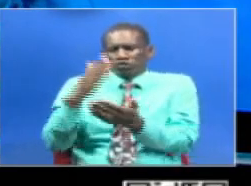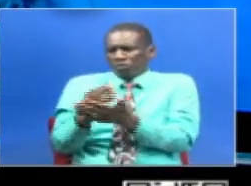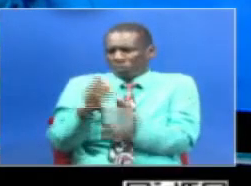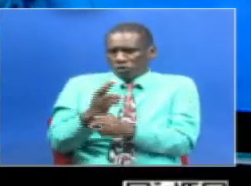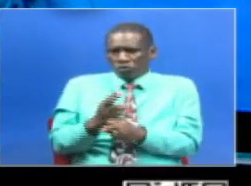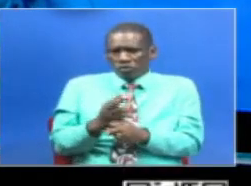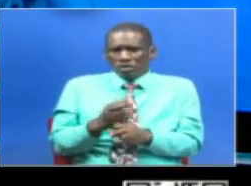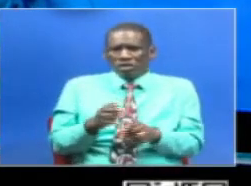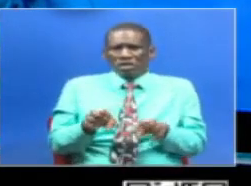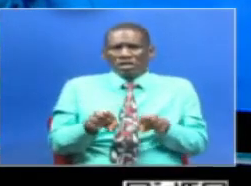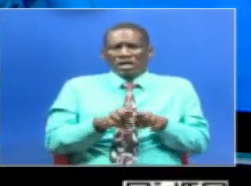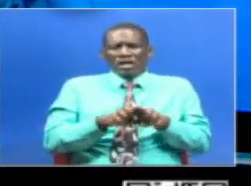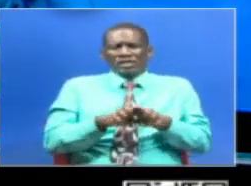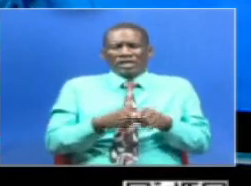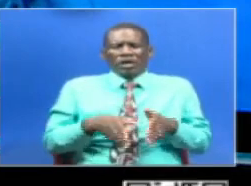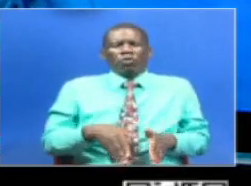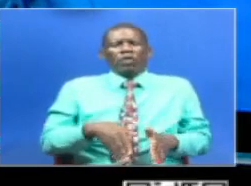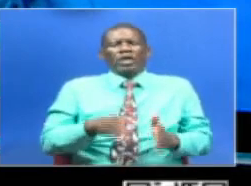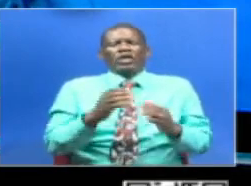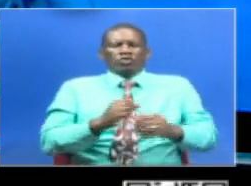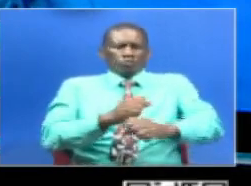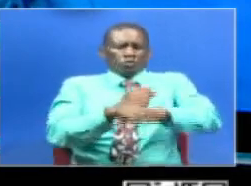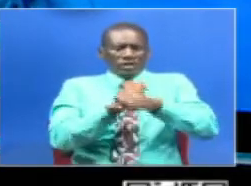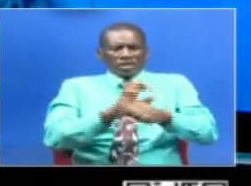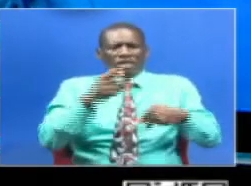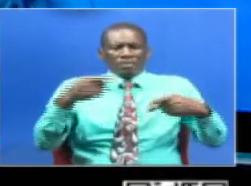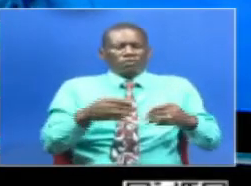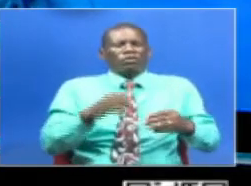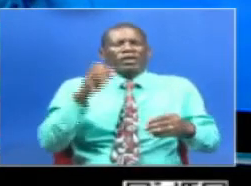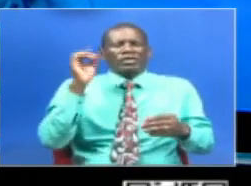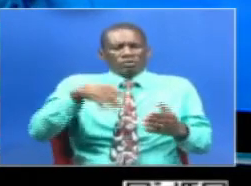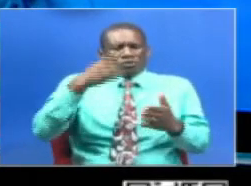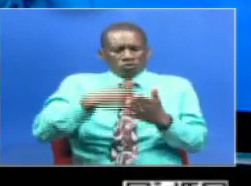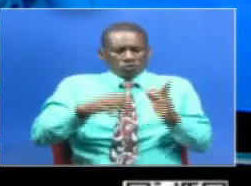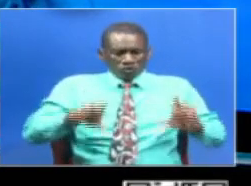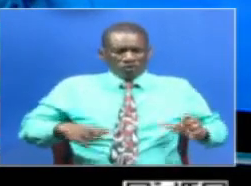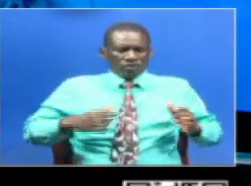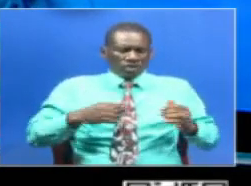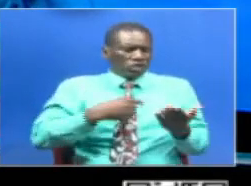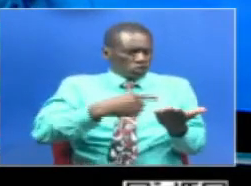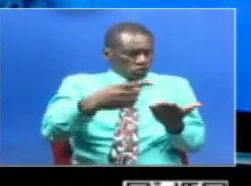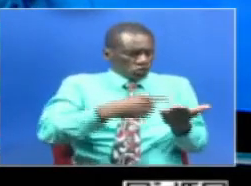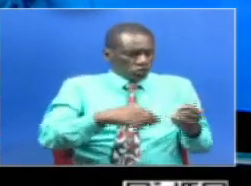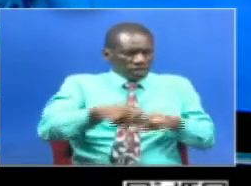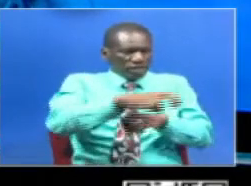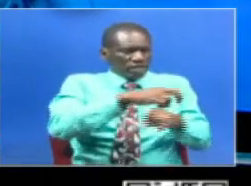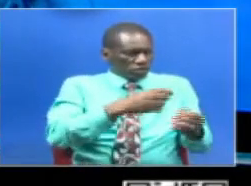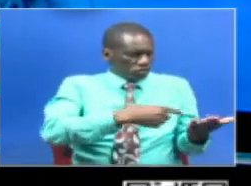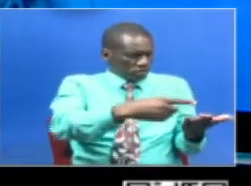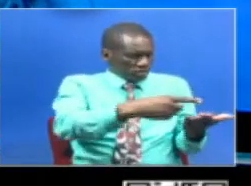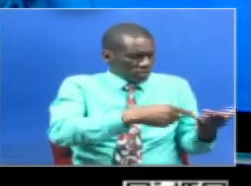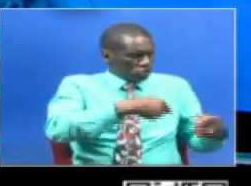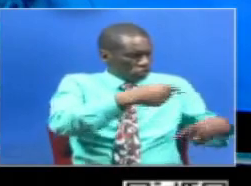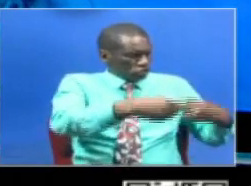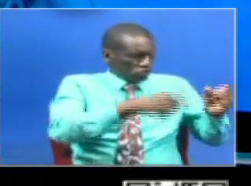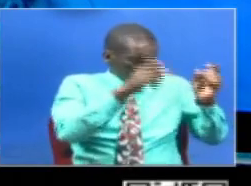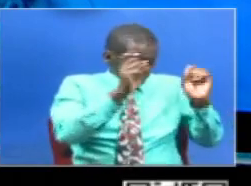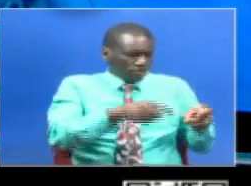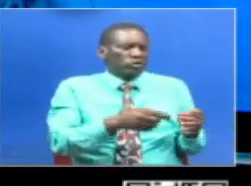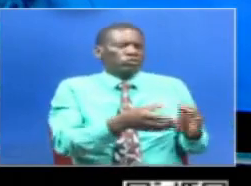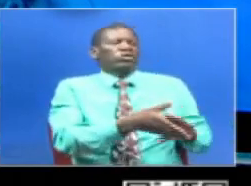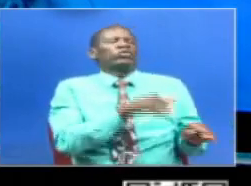stopgap measure to cushion Kenyans from the high cost of living, even as talks within the National Dialogue Committee continue. Through a list